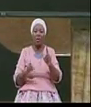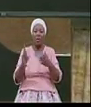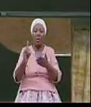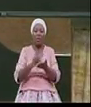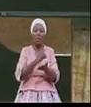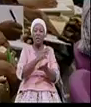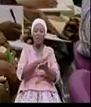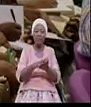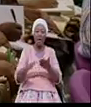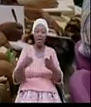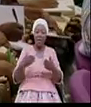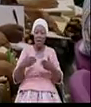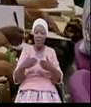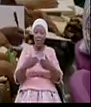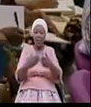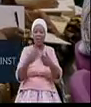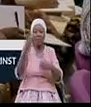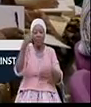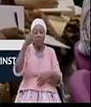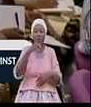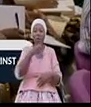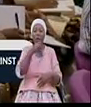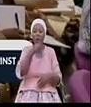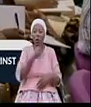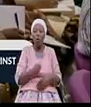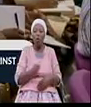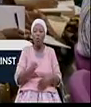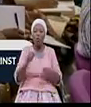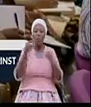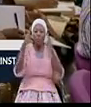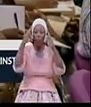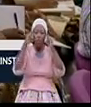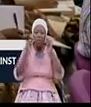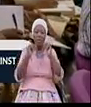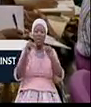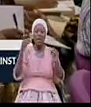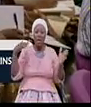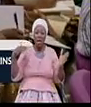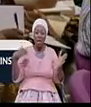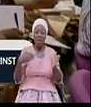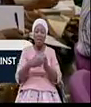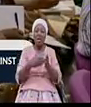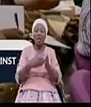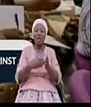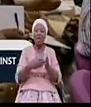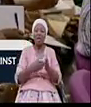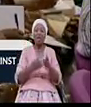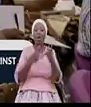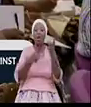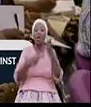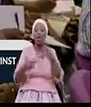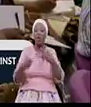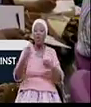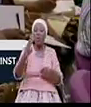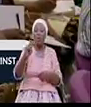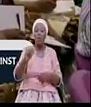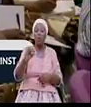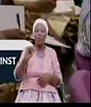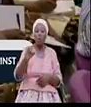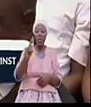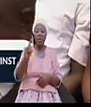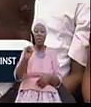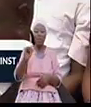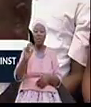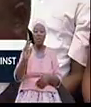divine directives for old Moses against lustful